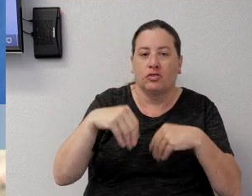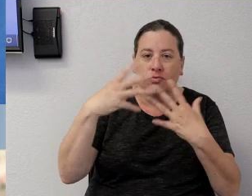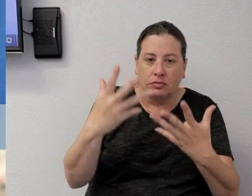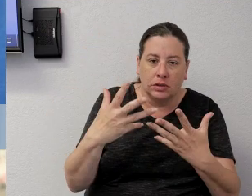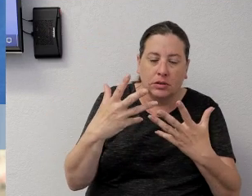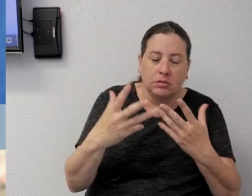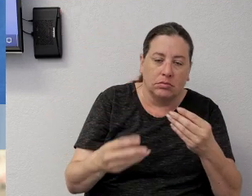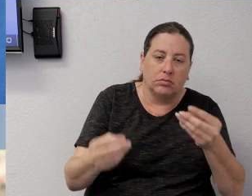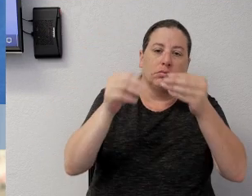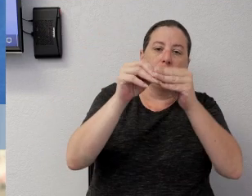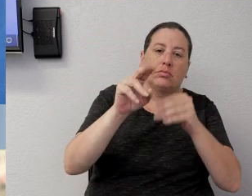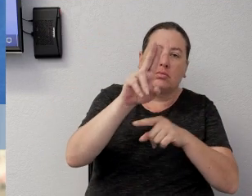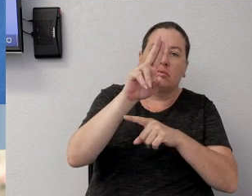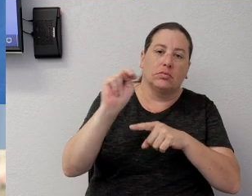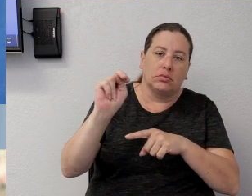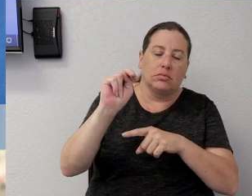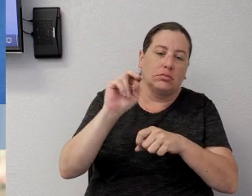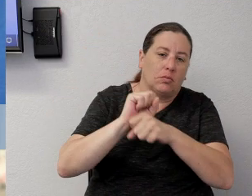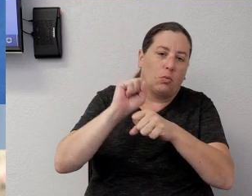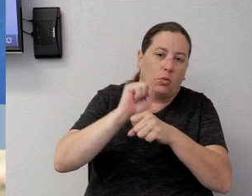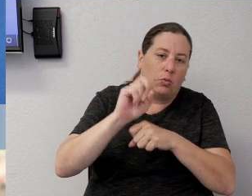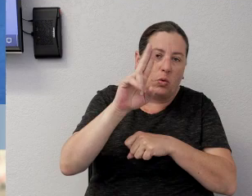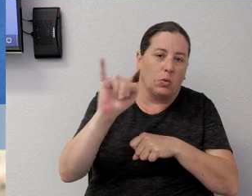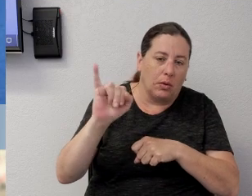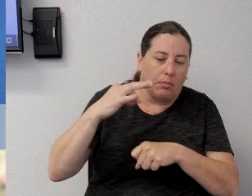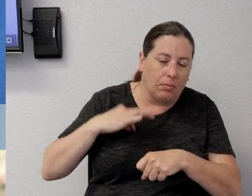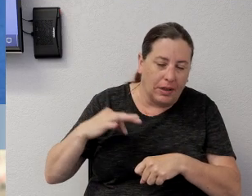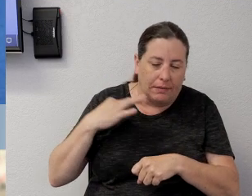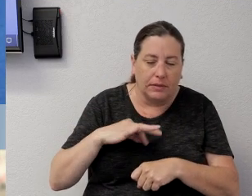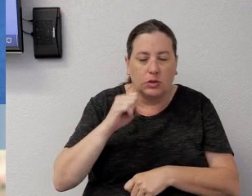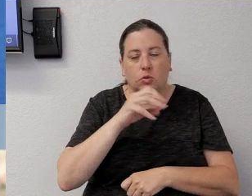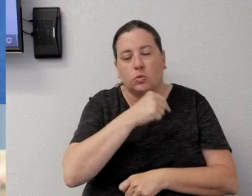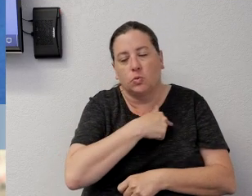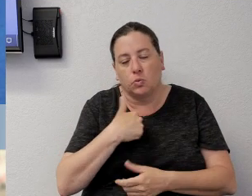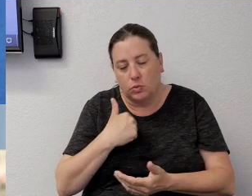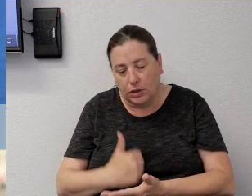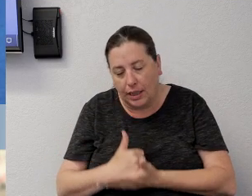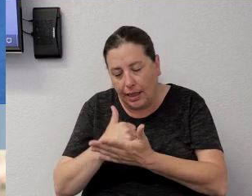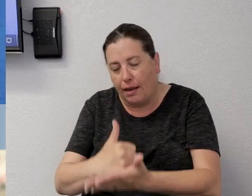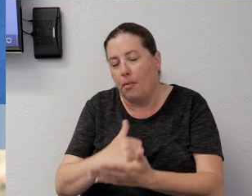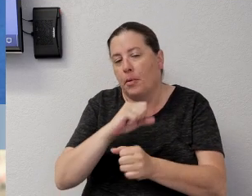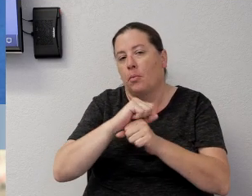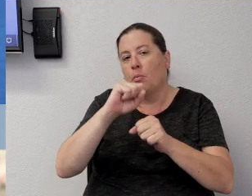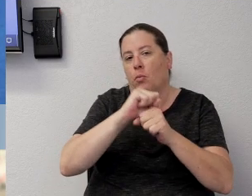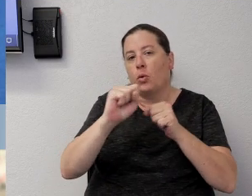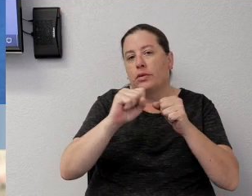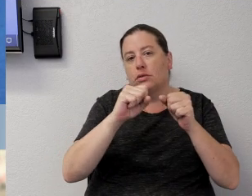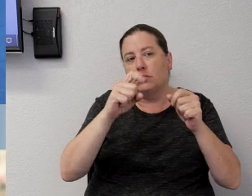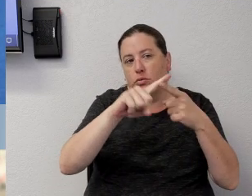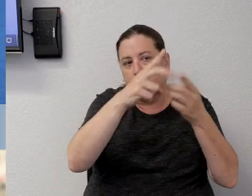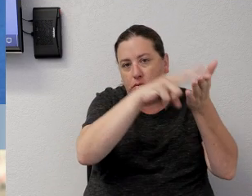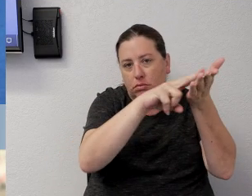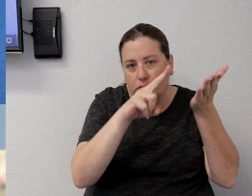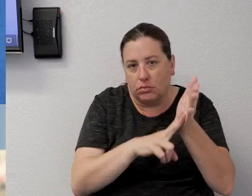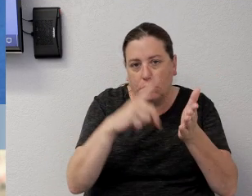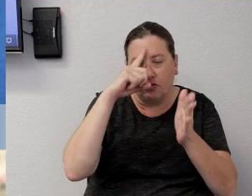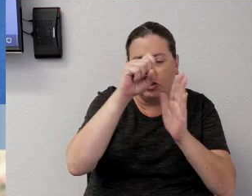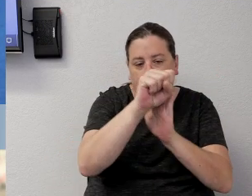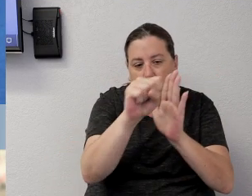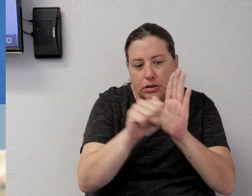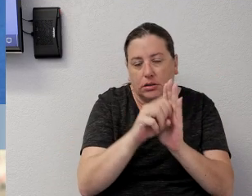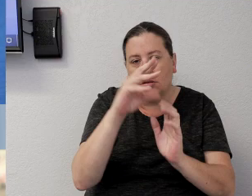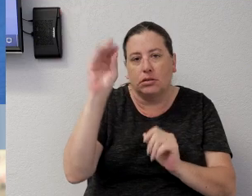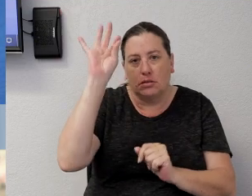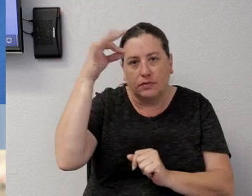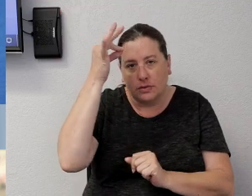for employees that have lost their jobs. So we help employees enroll in state and federal unemployment.